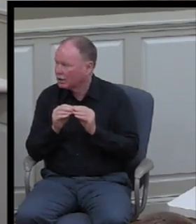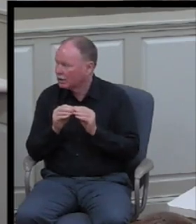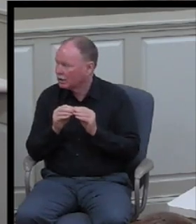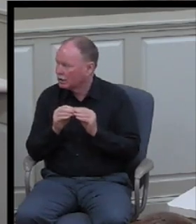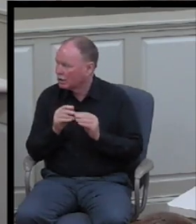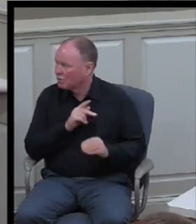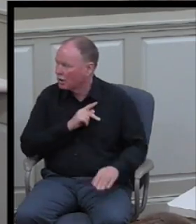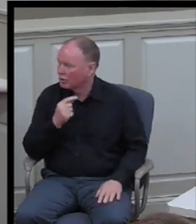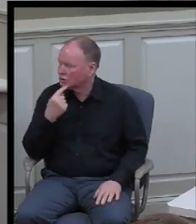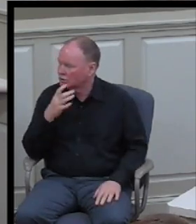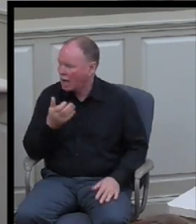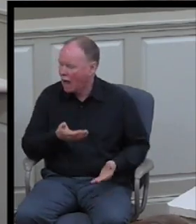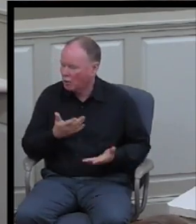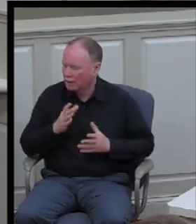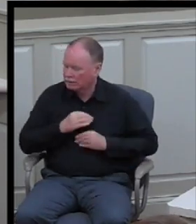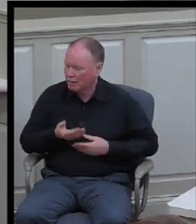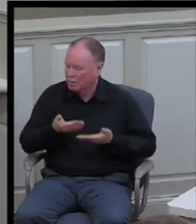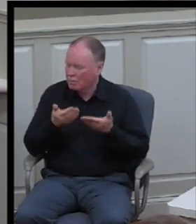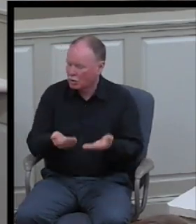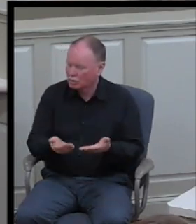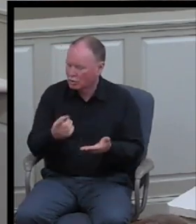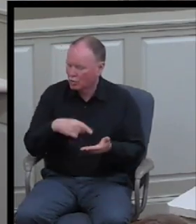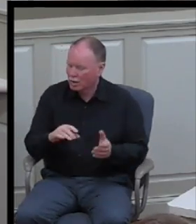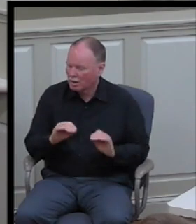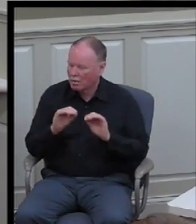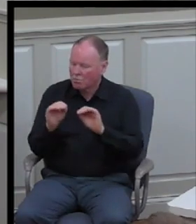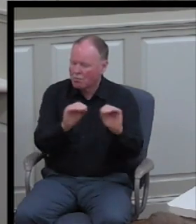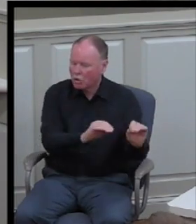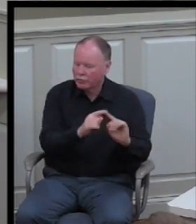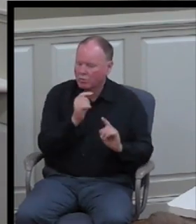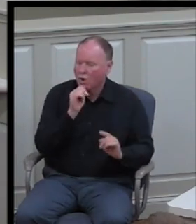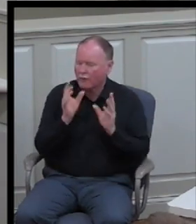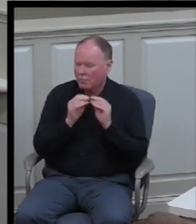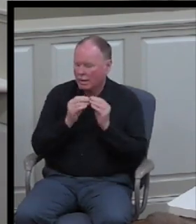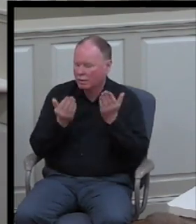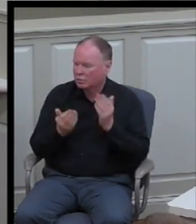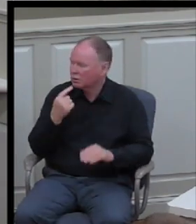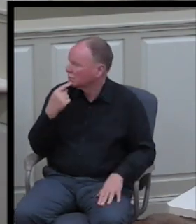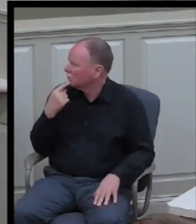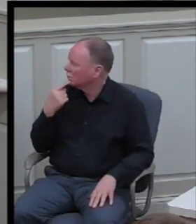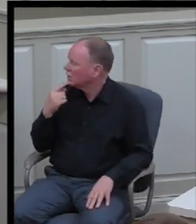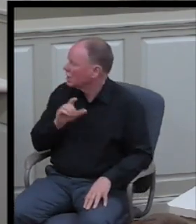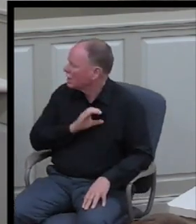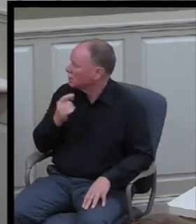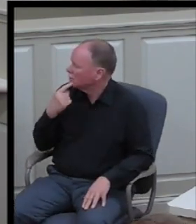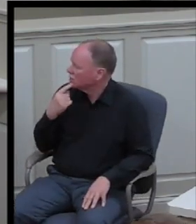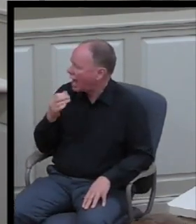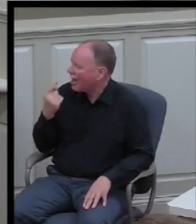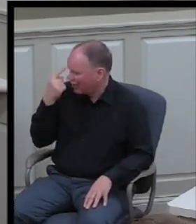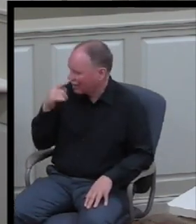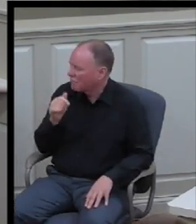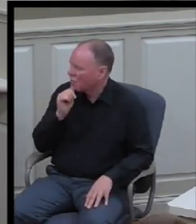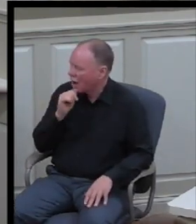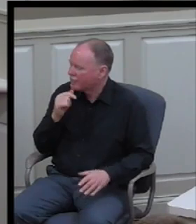I would entertain a motion that we move into executive session. I would make the motion, we go into executive